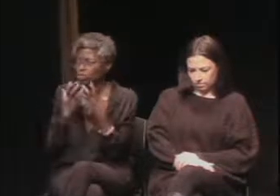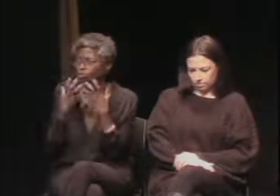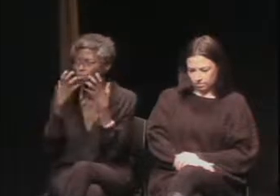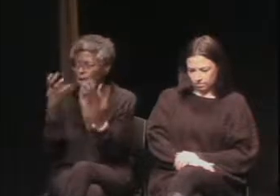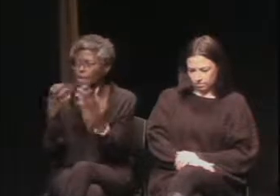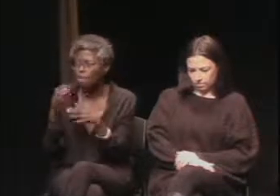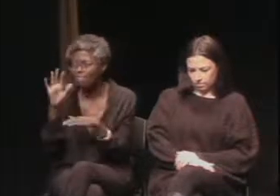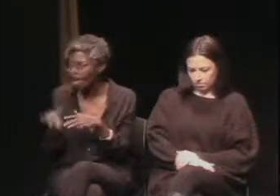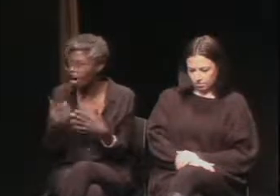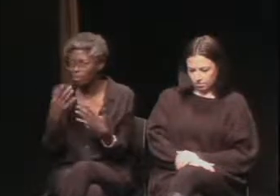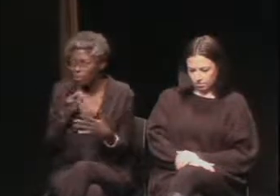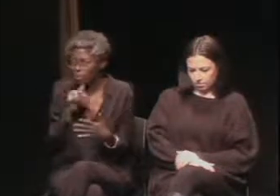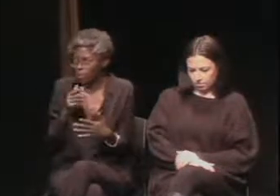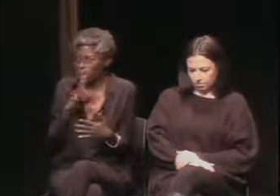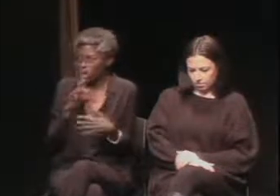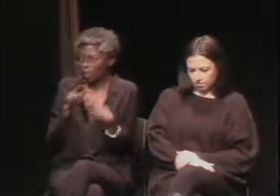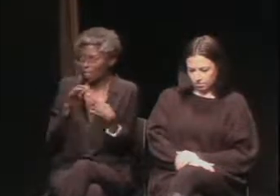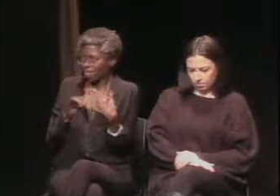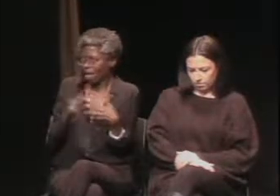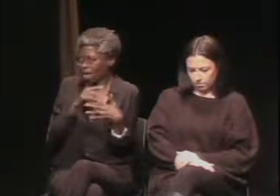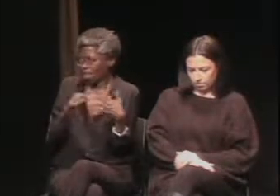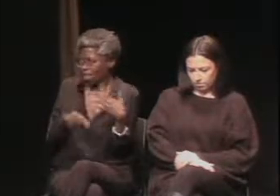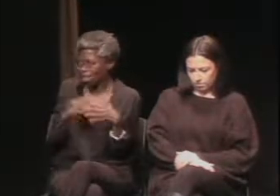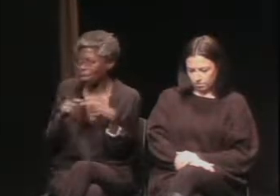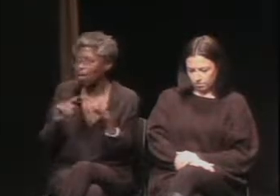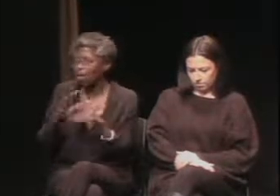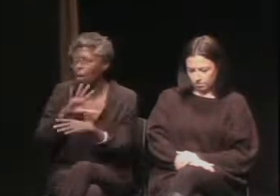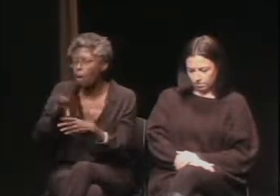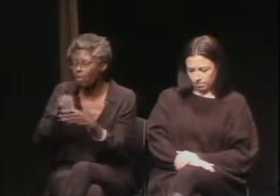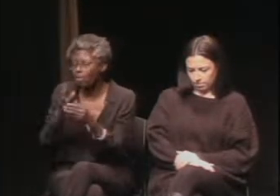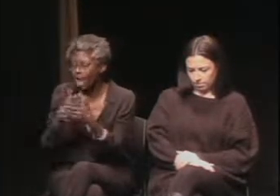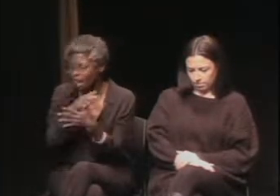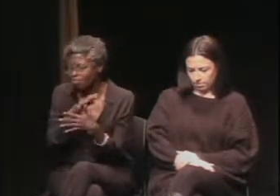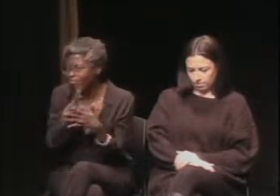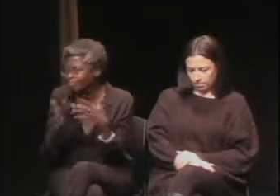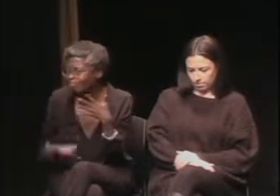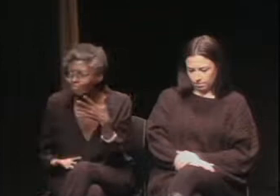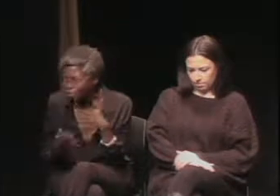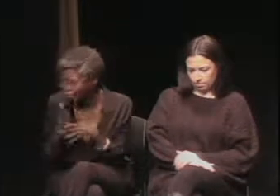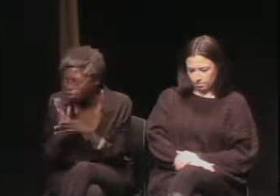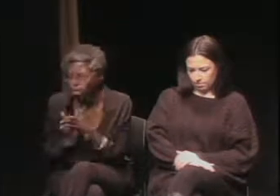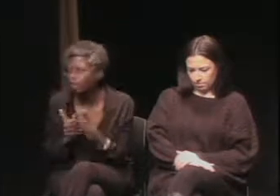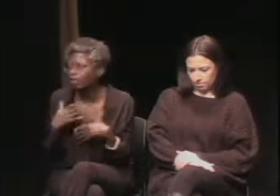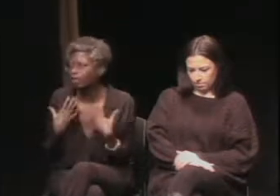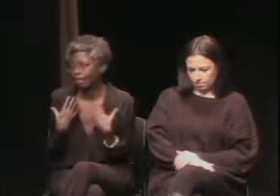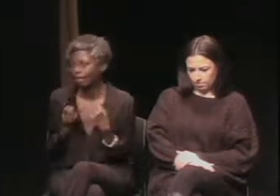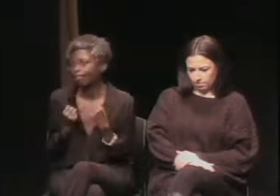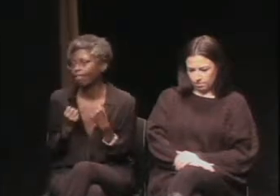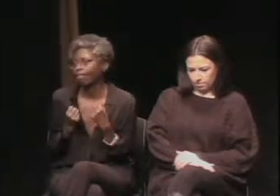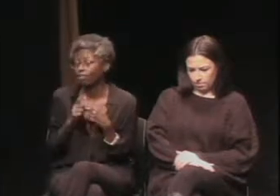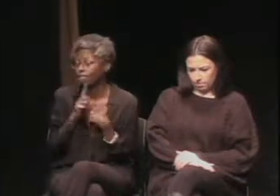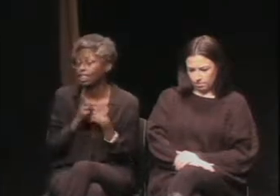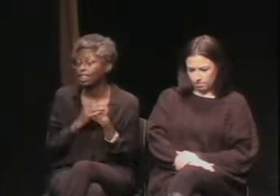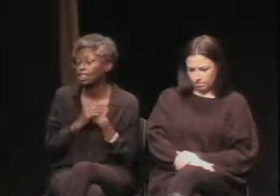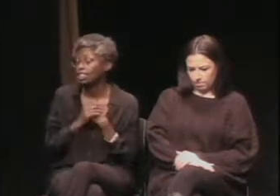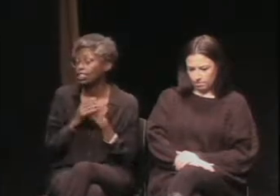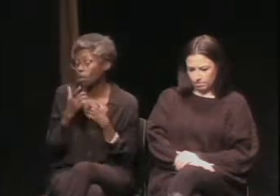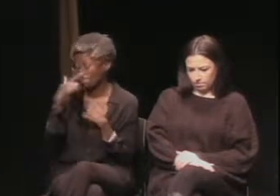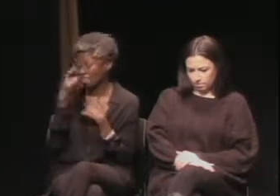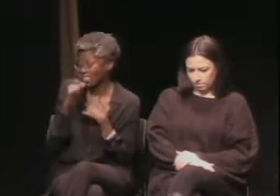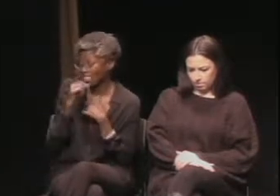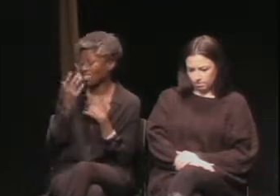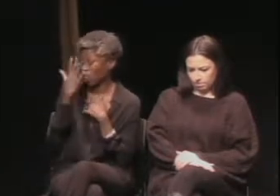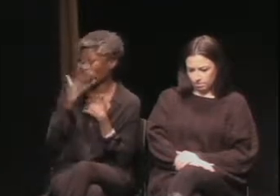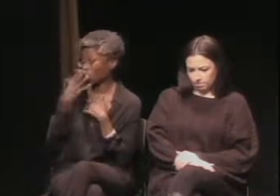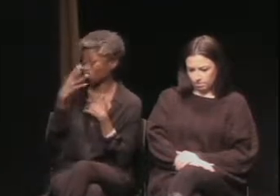lungs. Right. But the thing is, all of that is a part of healing. Yeah. It really is. So just because it doesn't